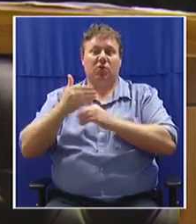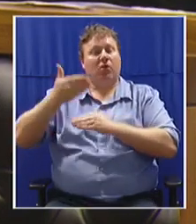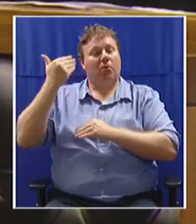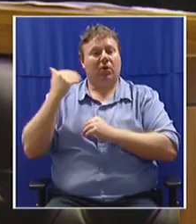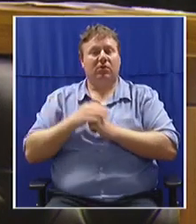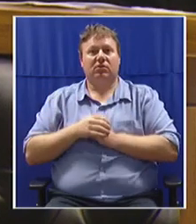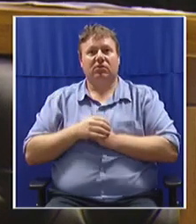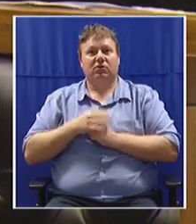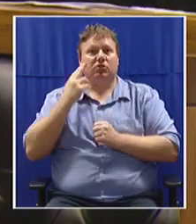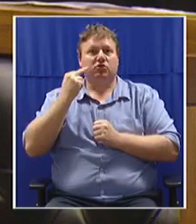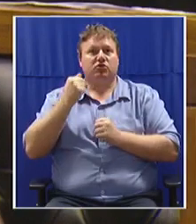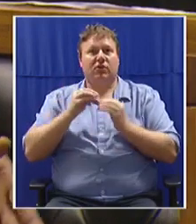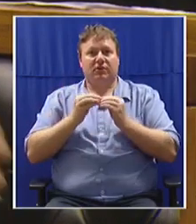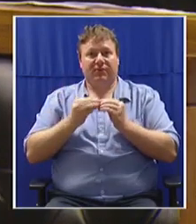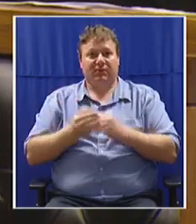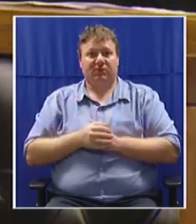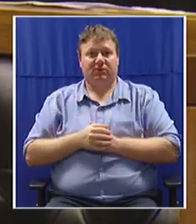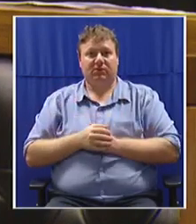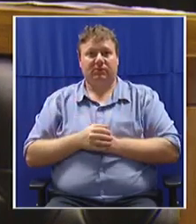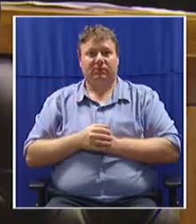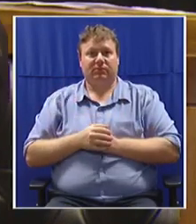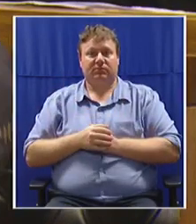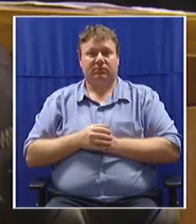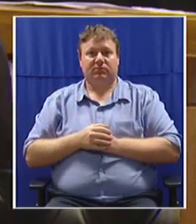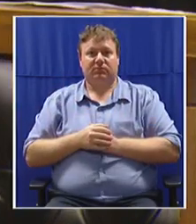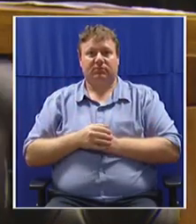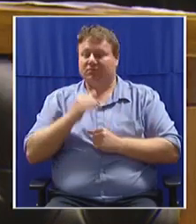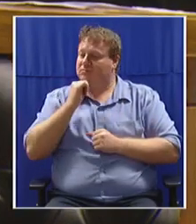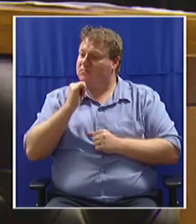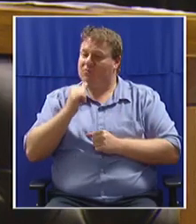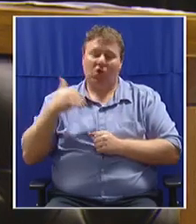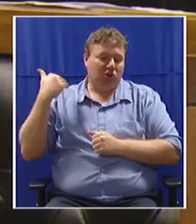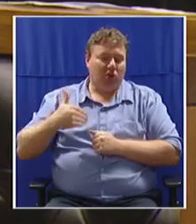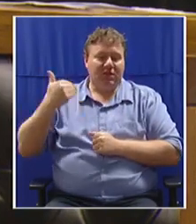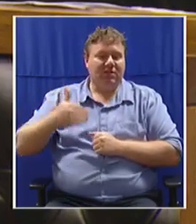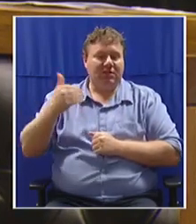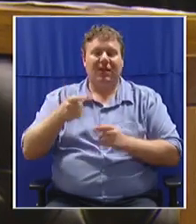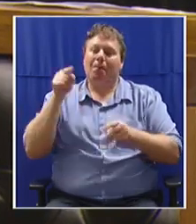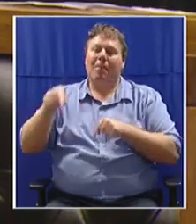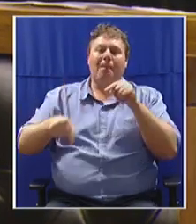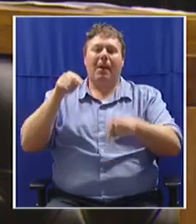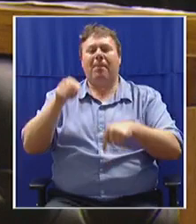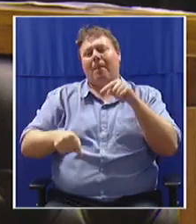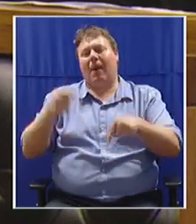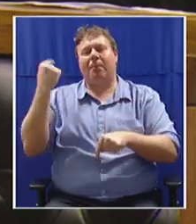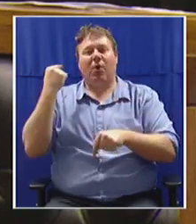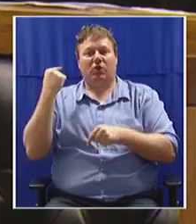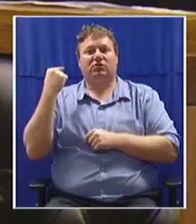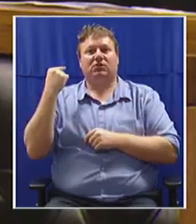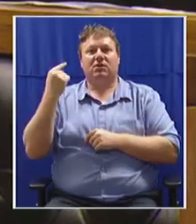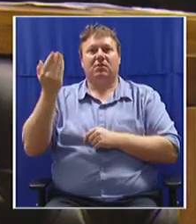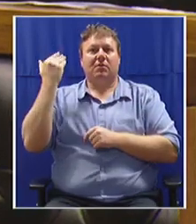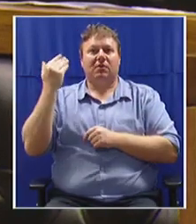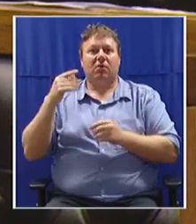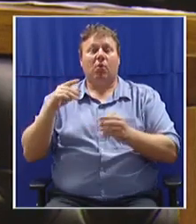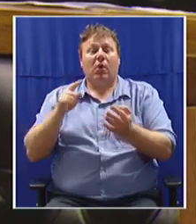we're trying to address. And we're not consistently blaming that past. What is before us is to